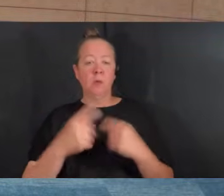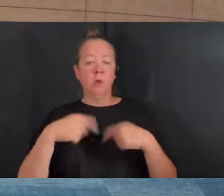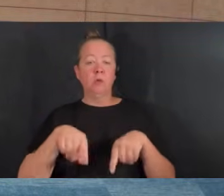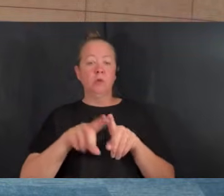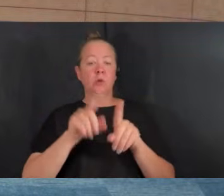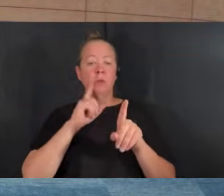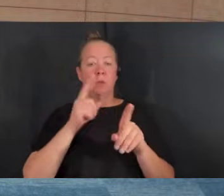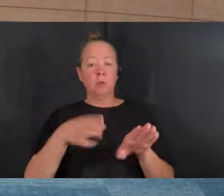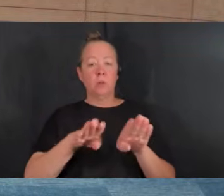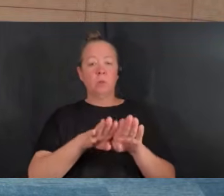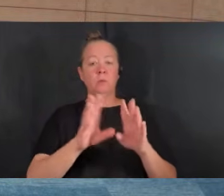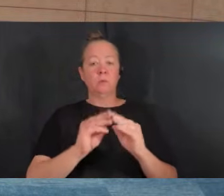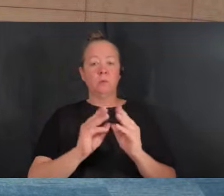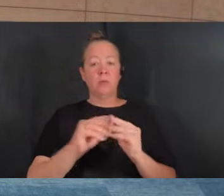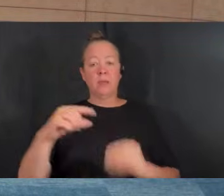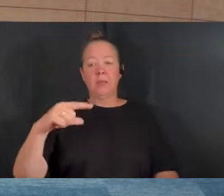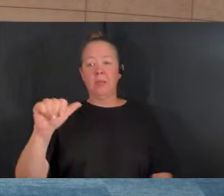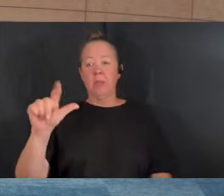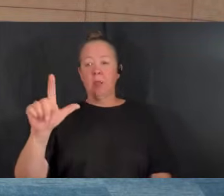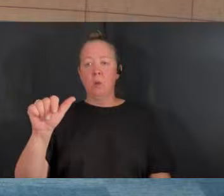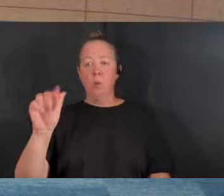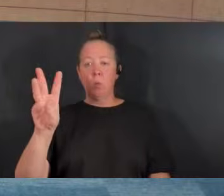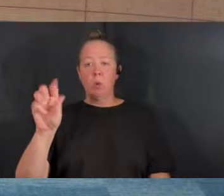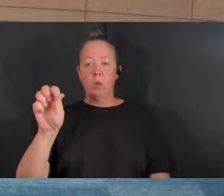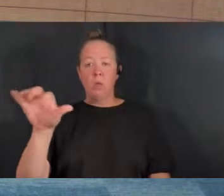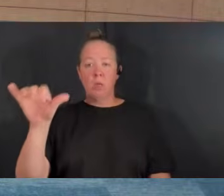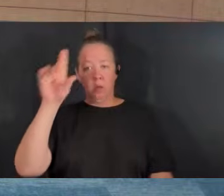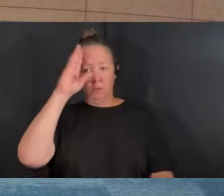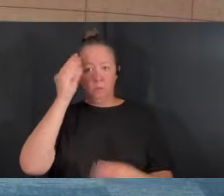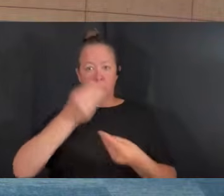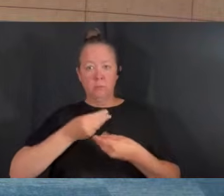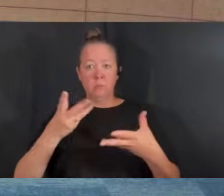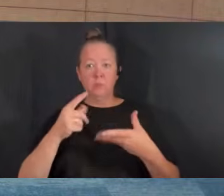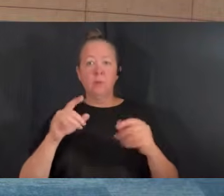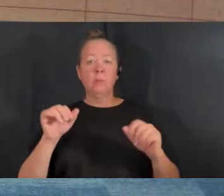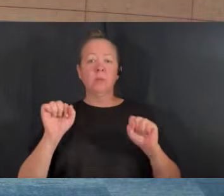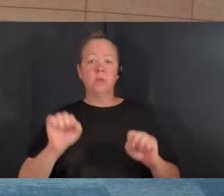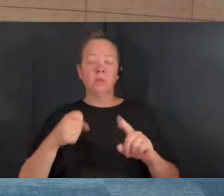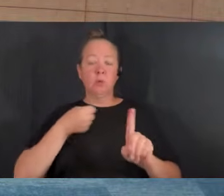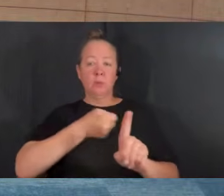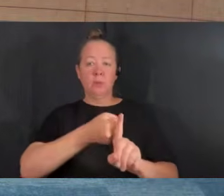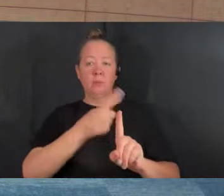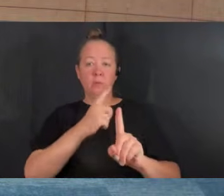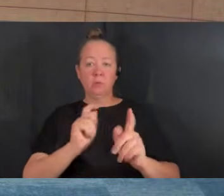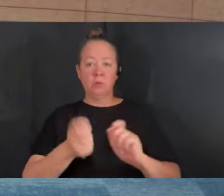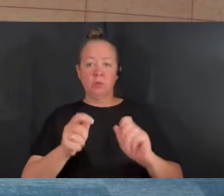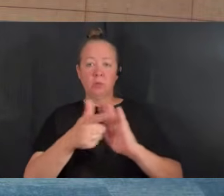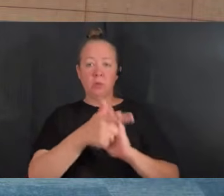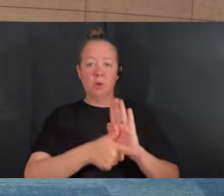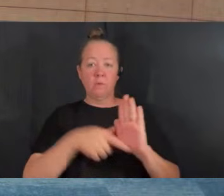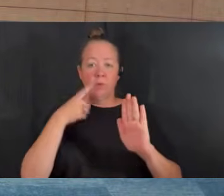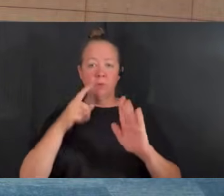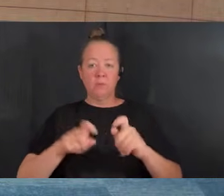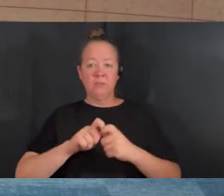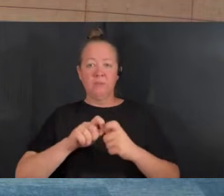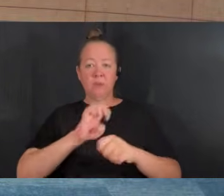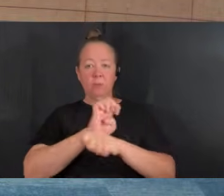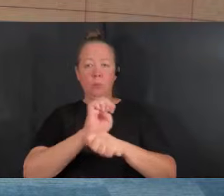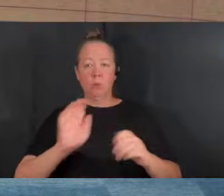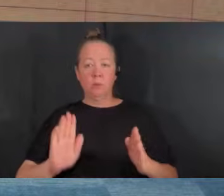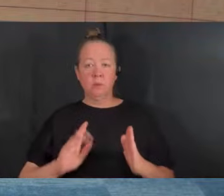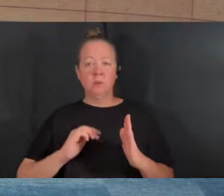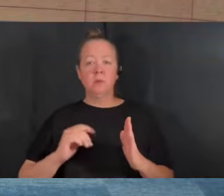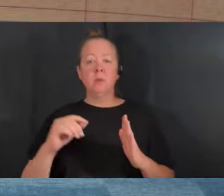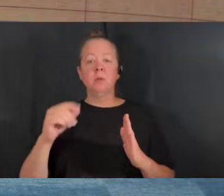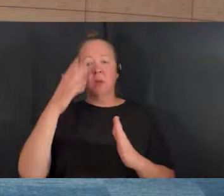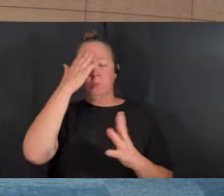updated the council on the potential legal impact of a change in law on particular employees. Mr. Galloway provided an